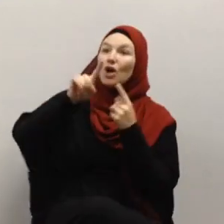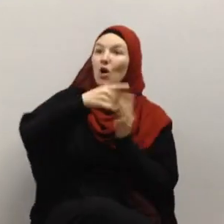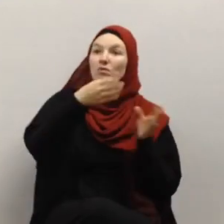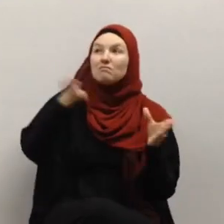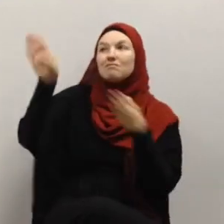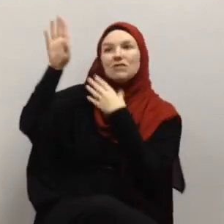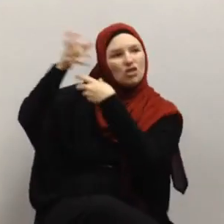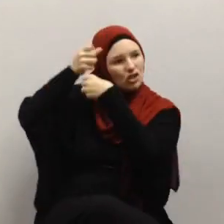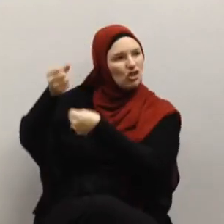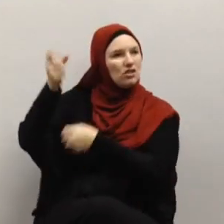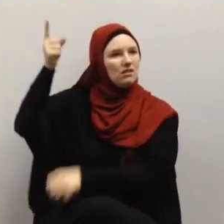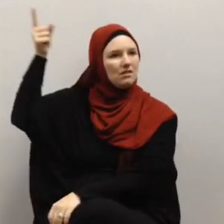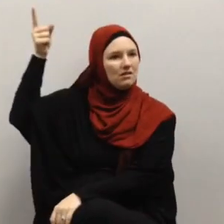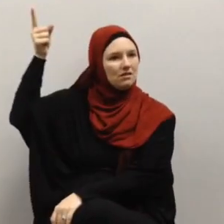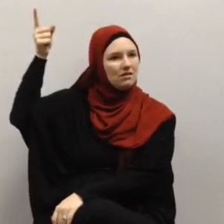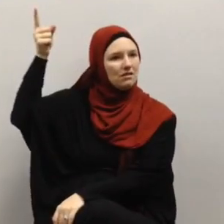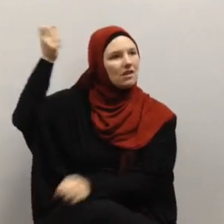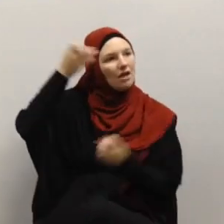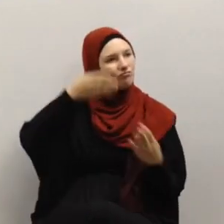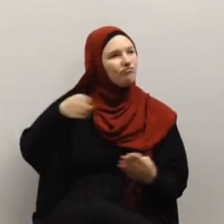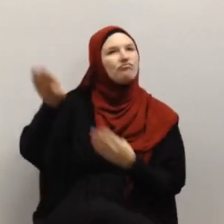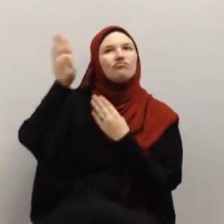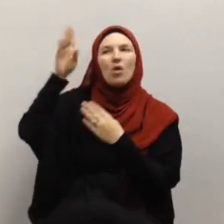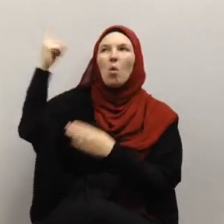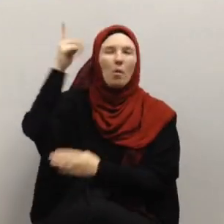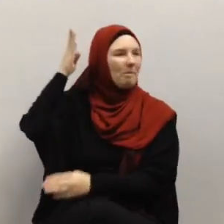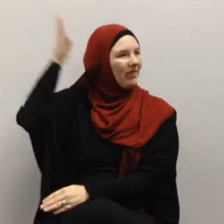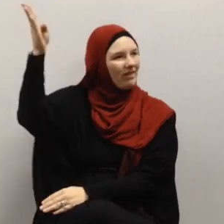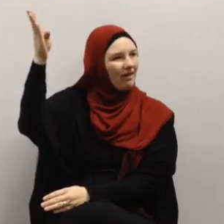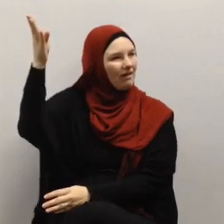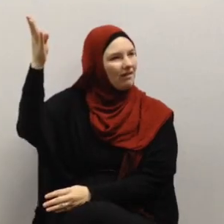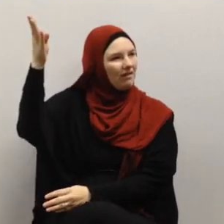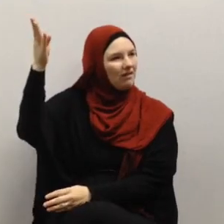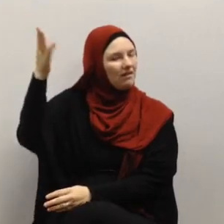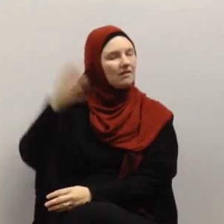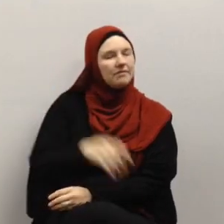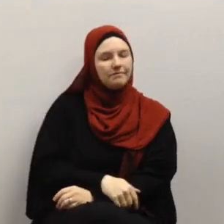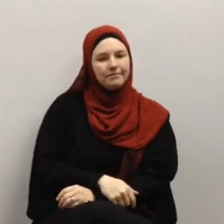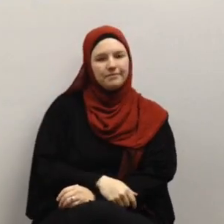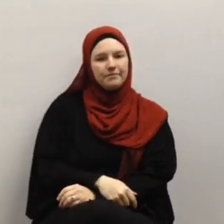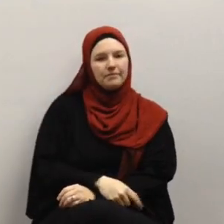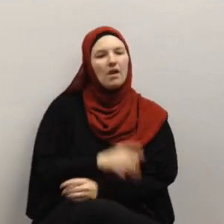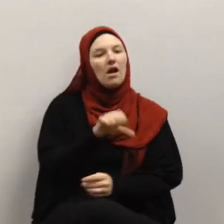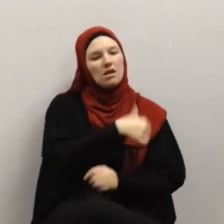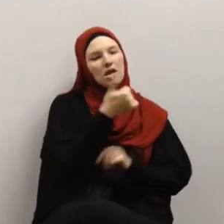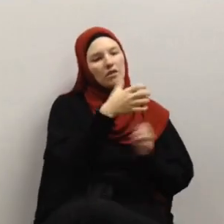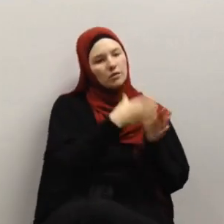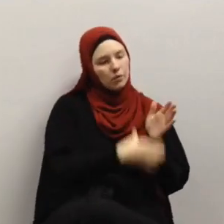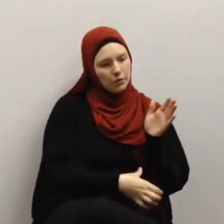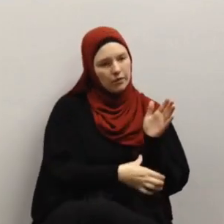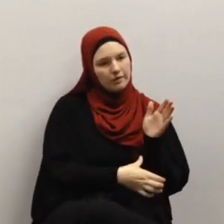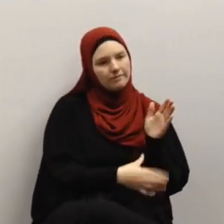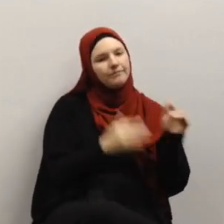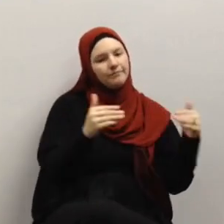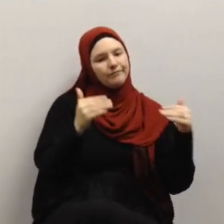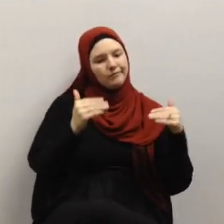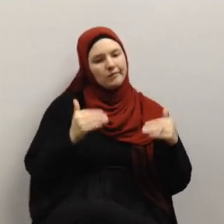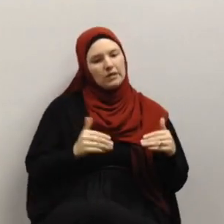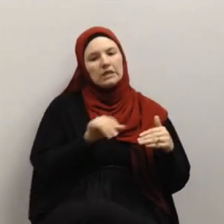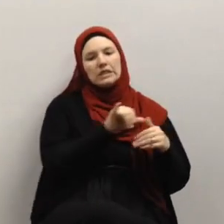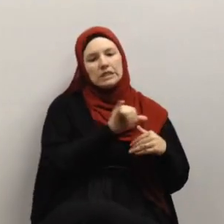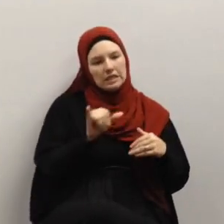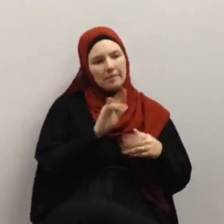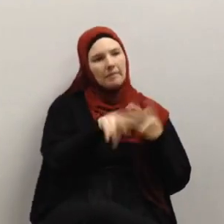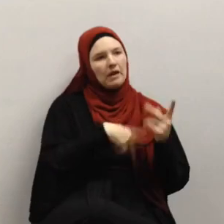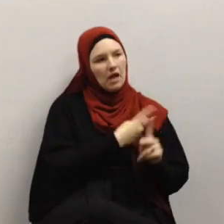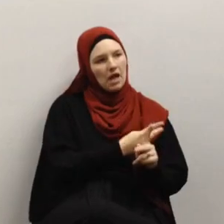Then in Surah Al-Ma'idah also, it goes on the same set of ayat to